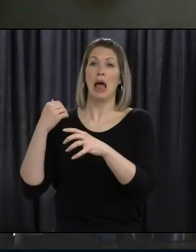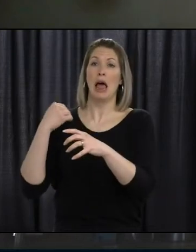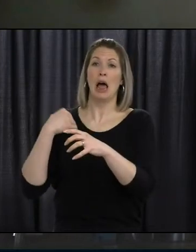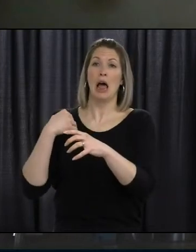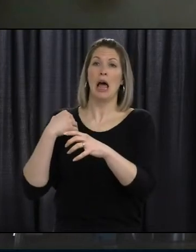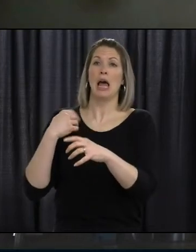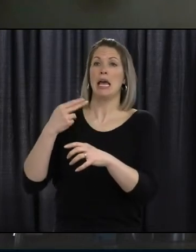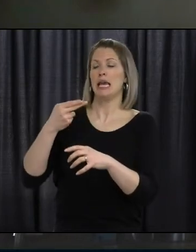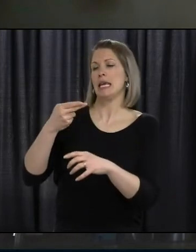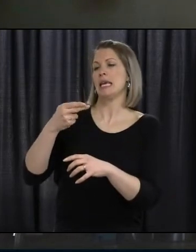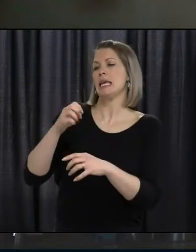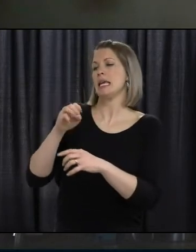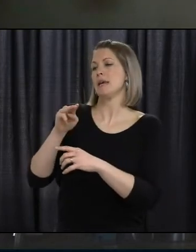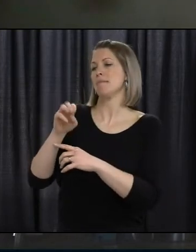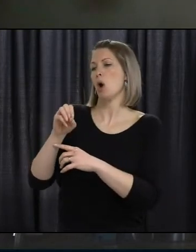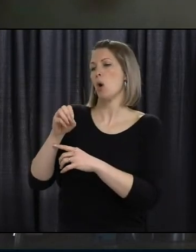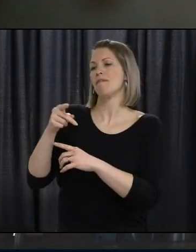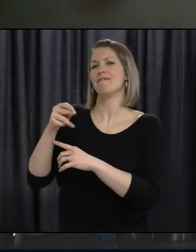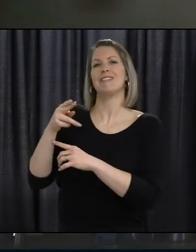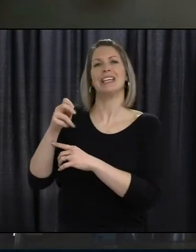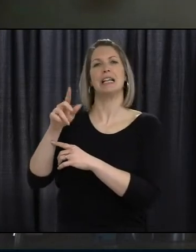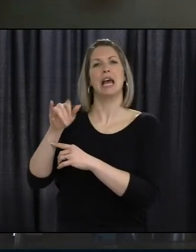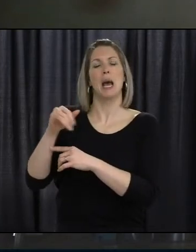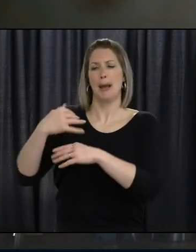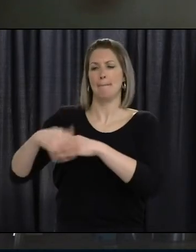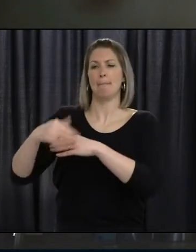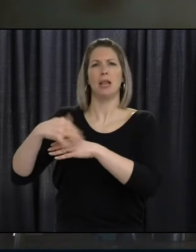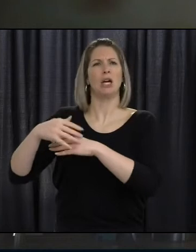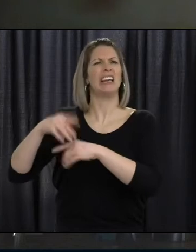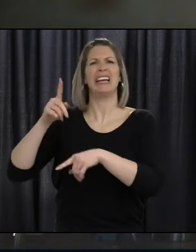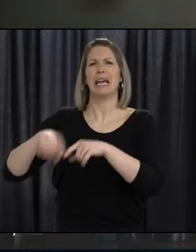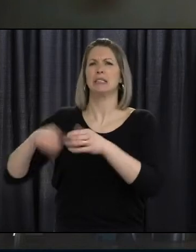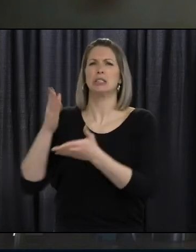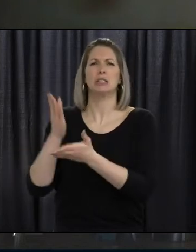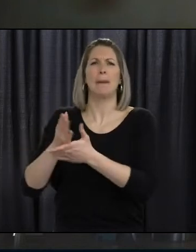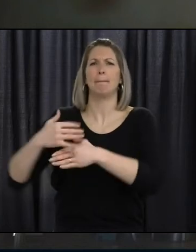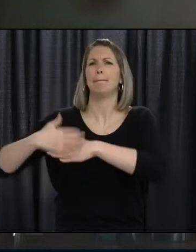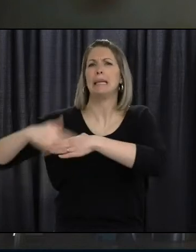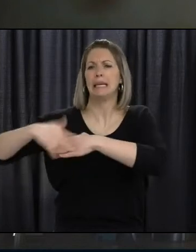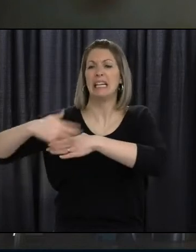Indeed, there are several in my own district, some of whom have very severe forms of the disease.